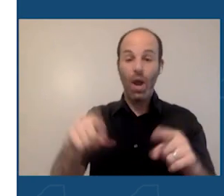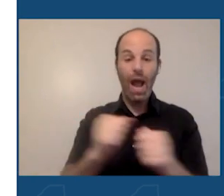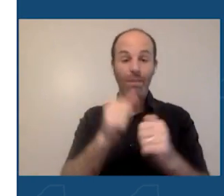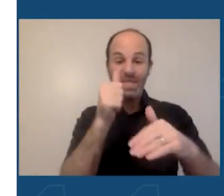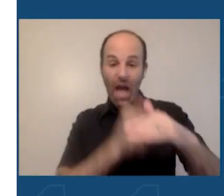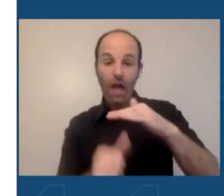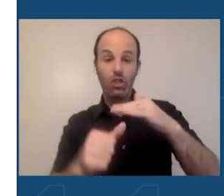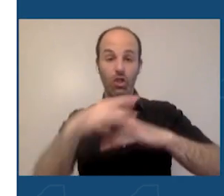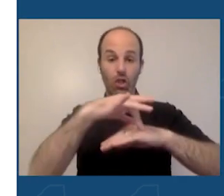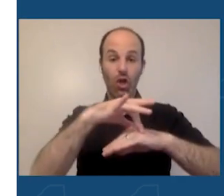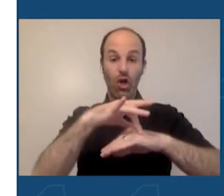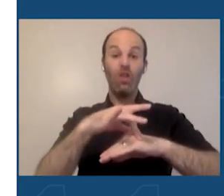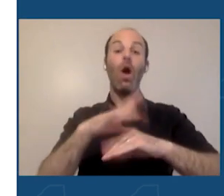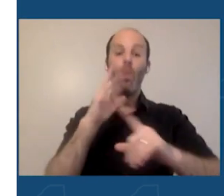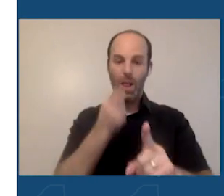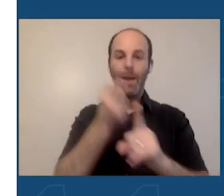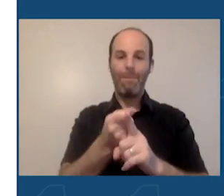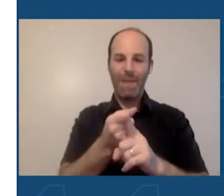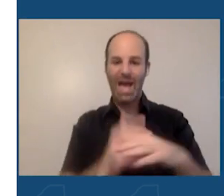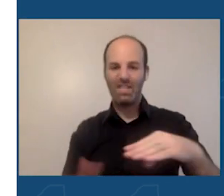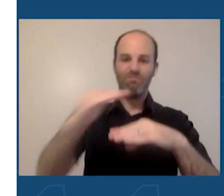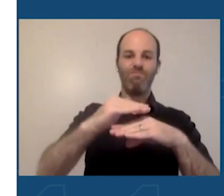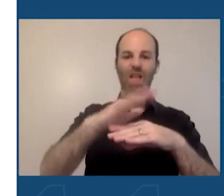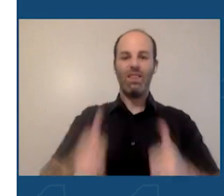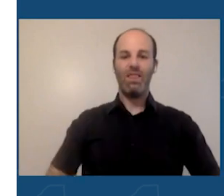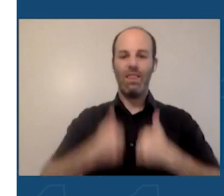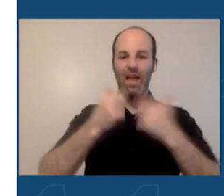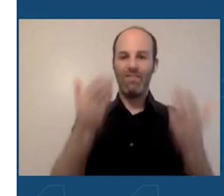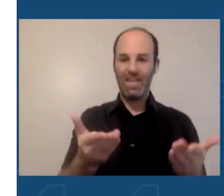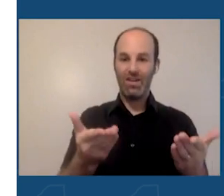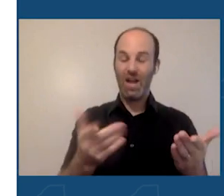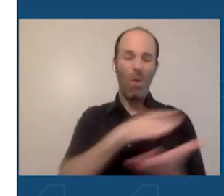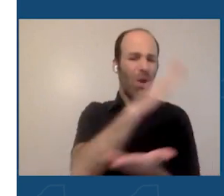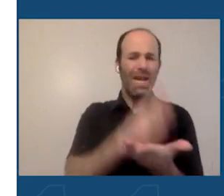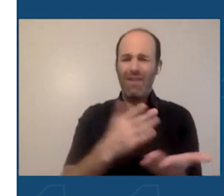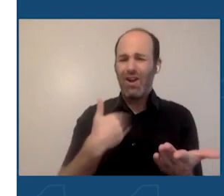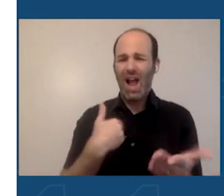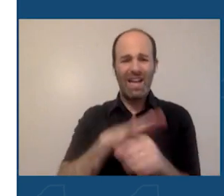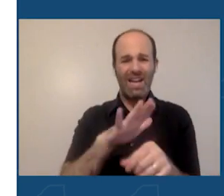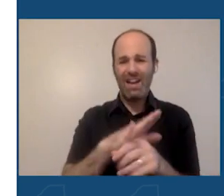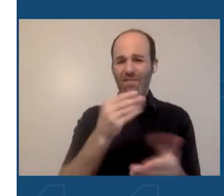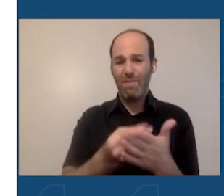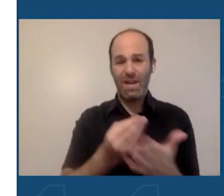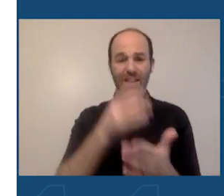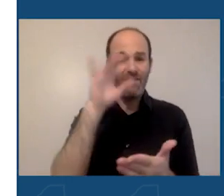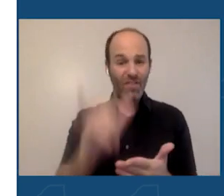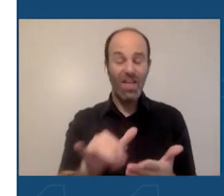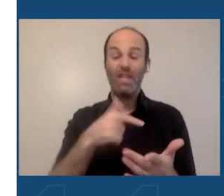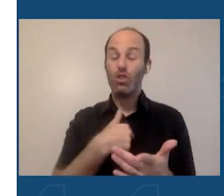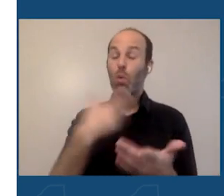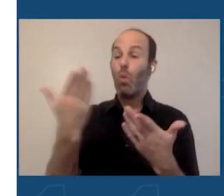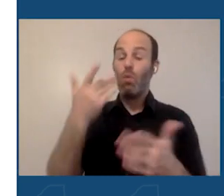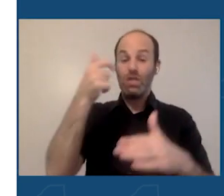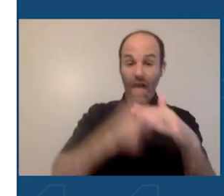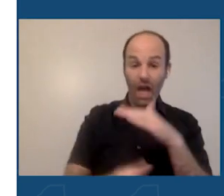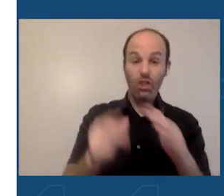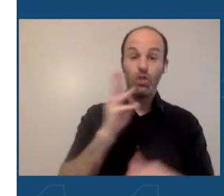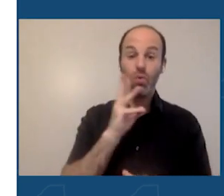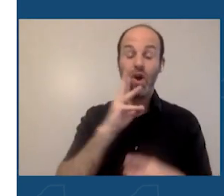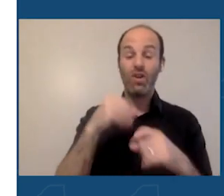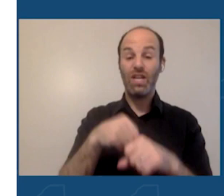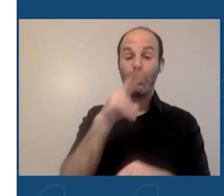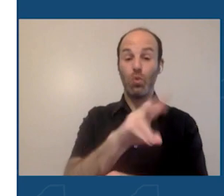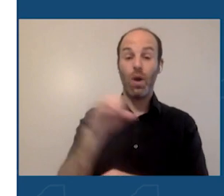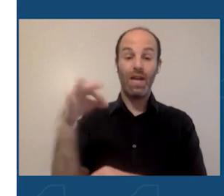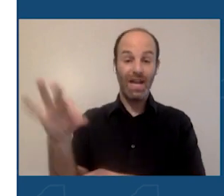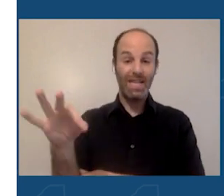and we never had enough money to do what we need to do. So we wanted to make sure that what was underwater in the 2019 flood can be fixed,